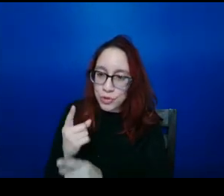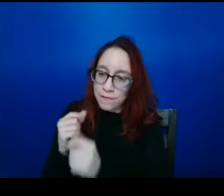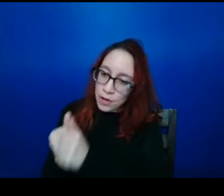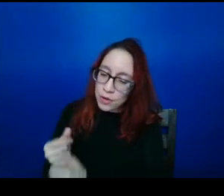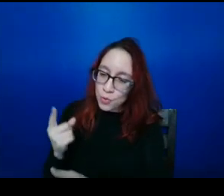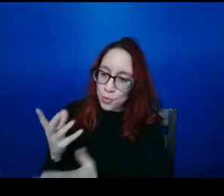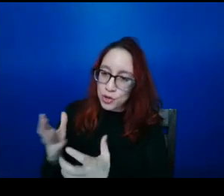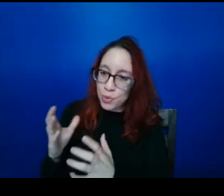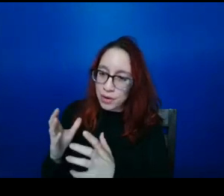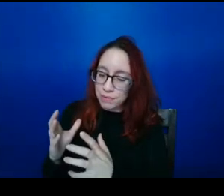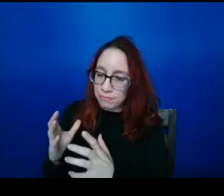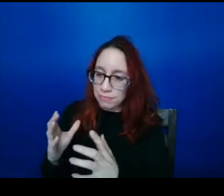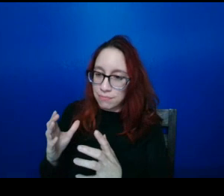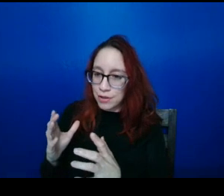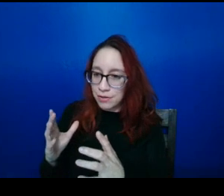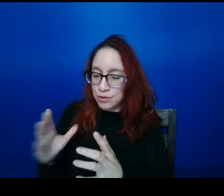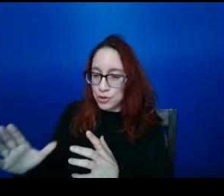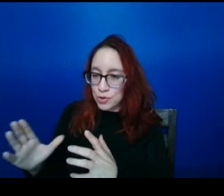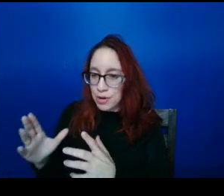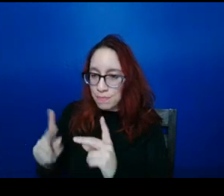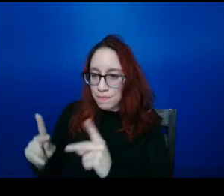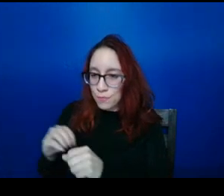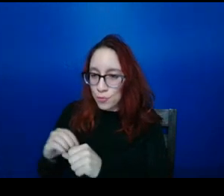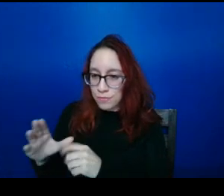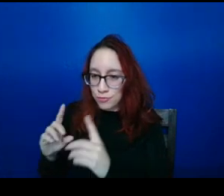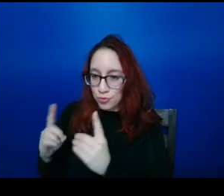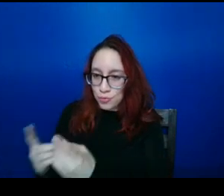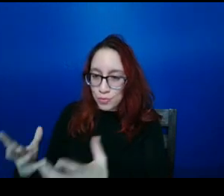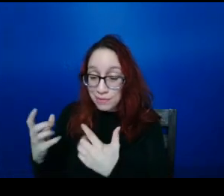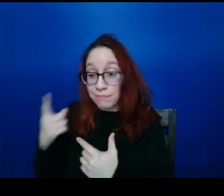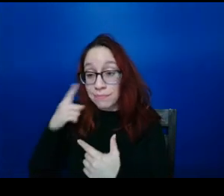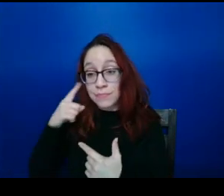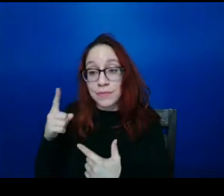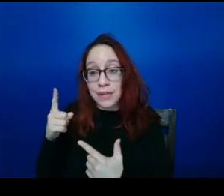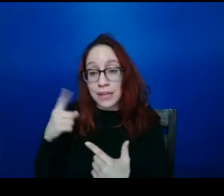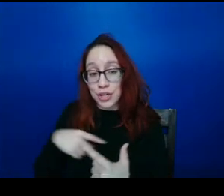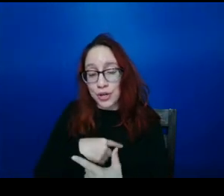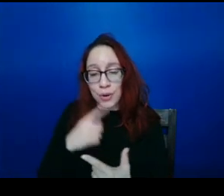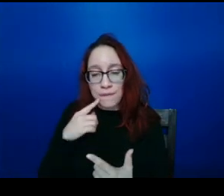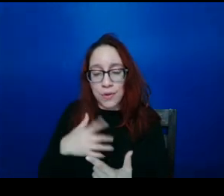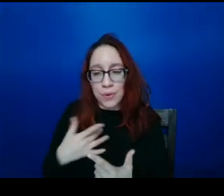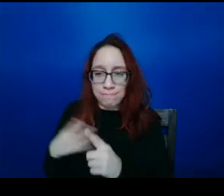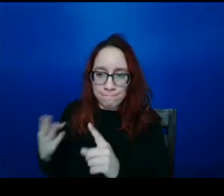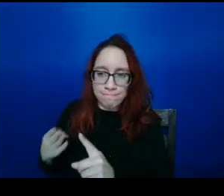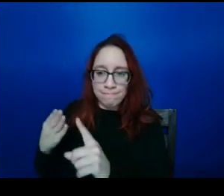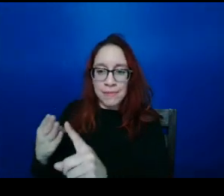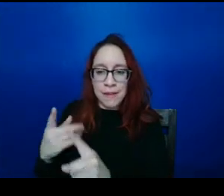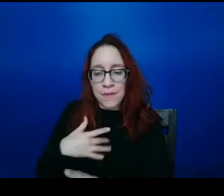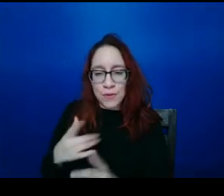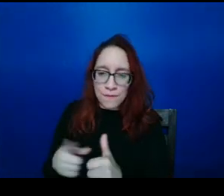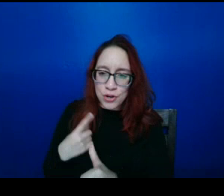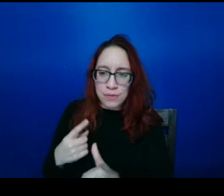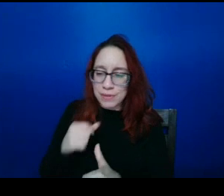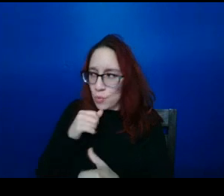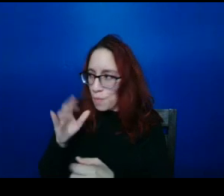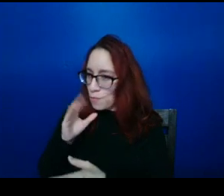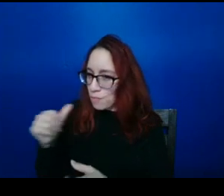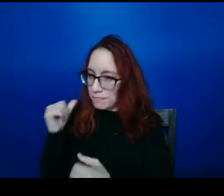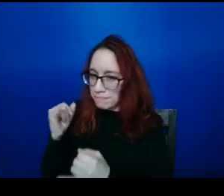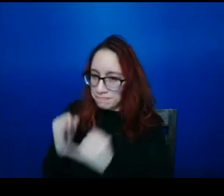I think that, you know, we're heading in the right direction as a commission, and this is the first one, but it's not going to be the last